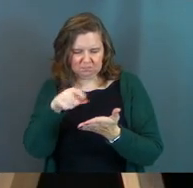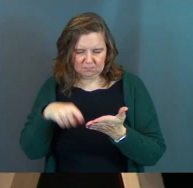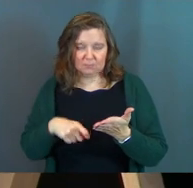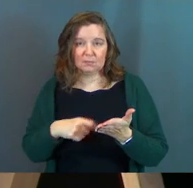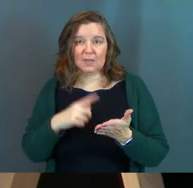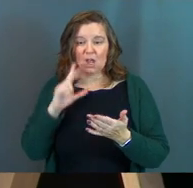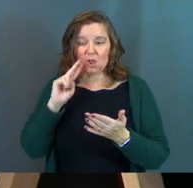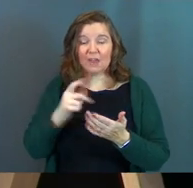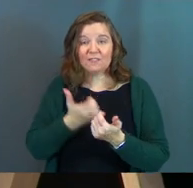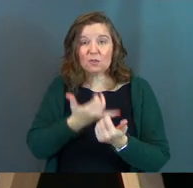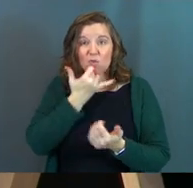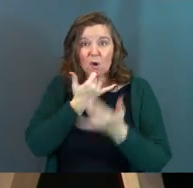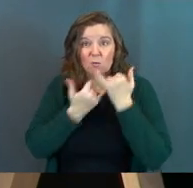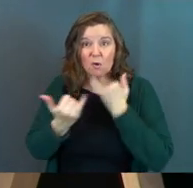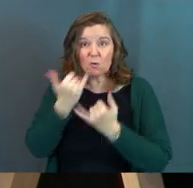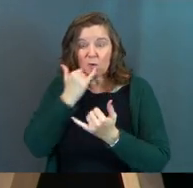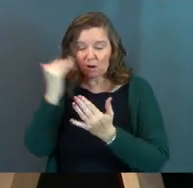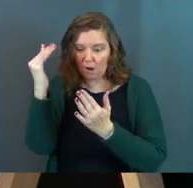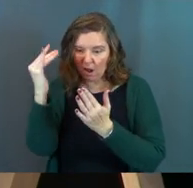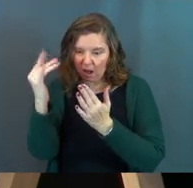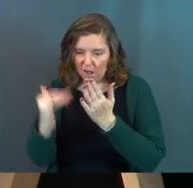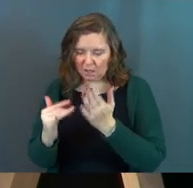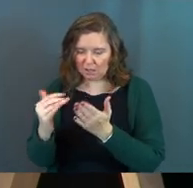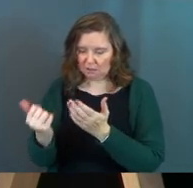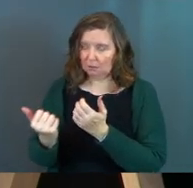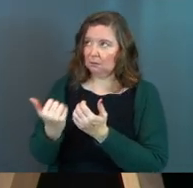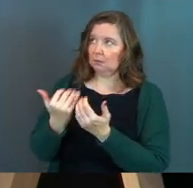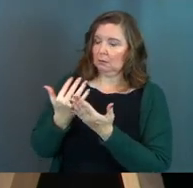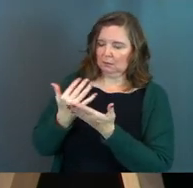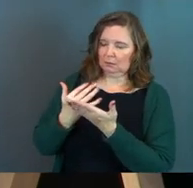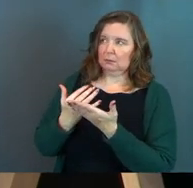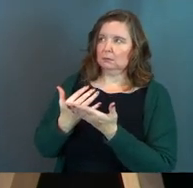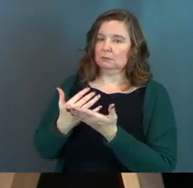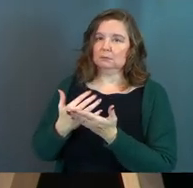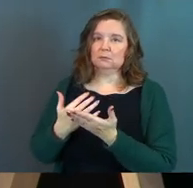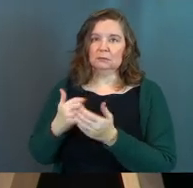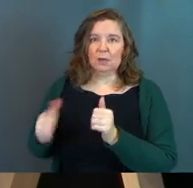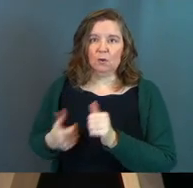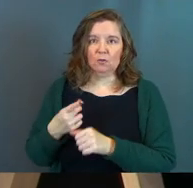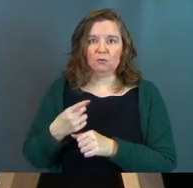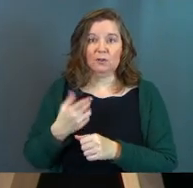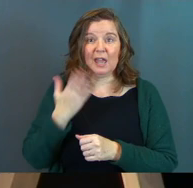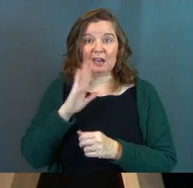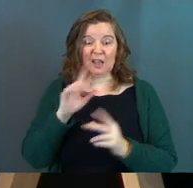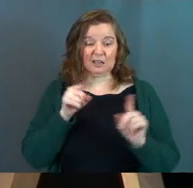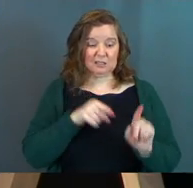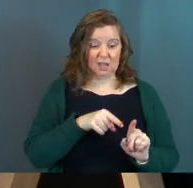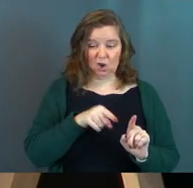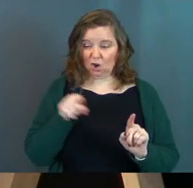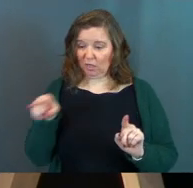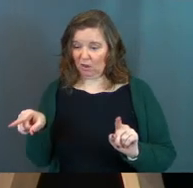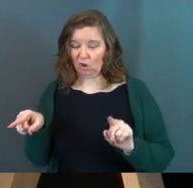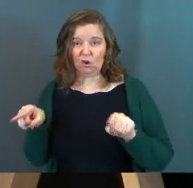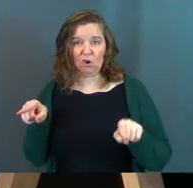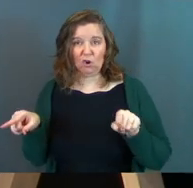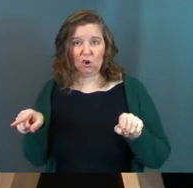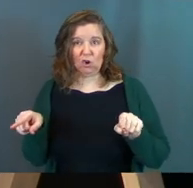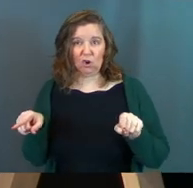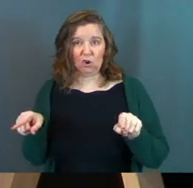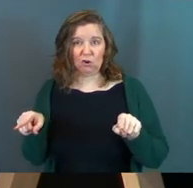little thing that you did wrong and went after you for it. And God's either here or he's here.